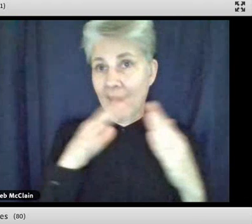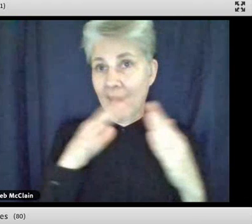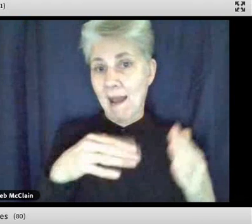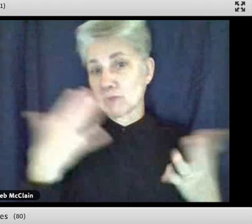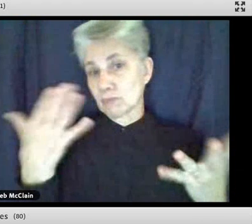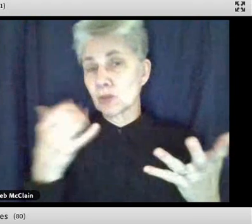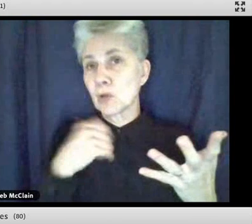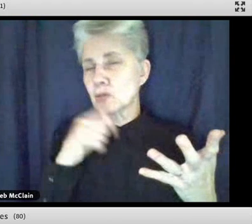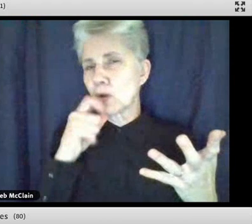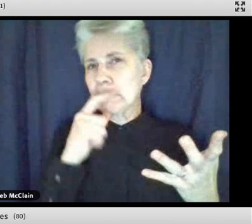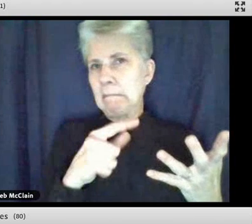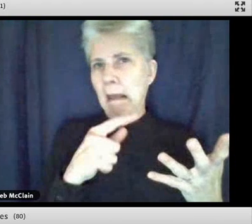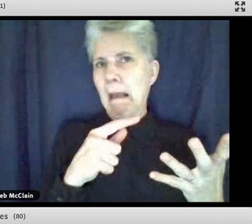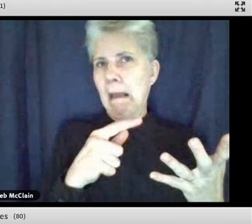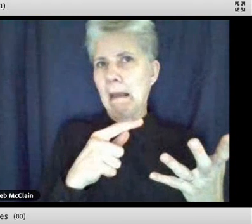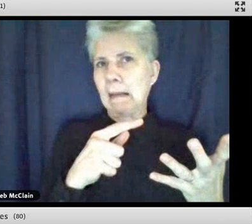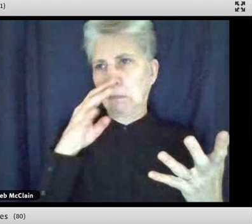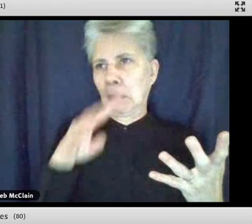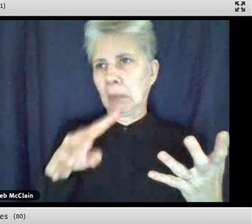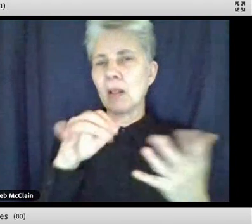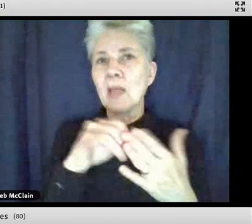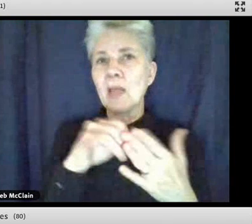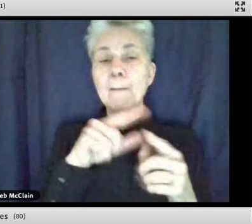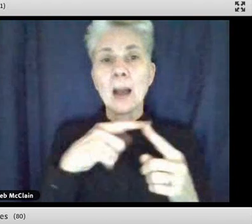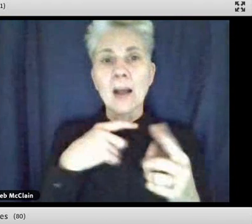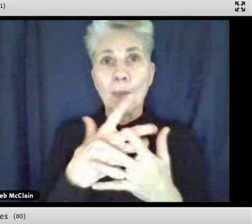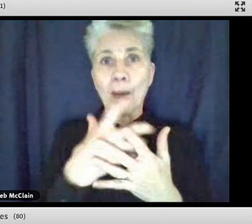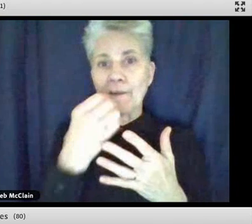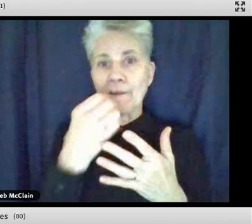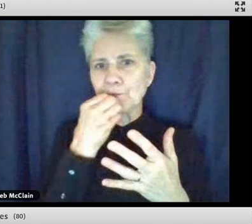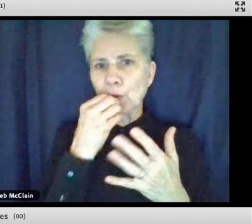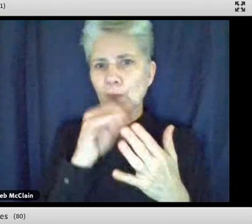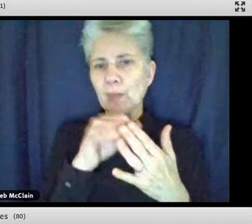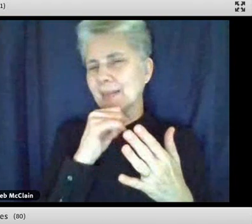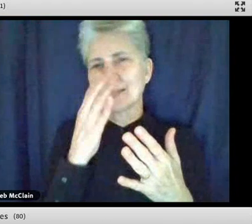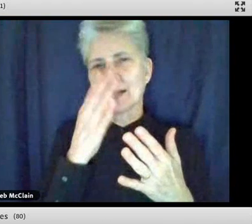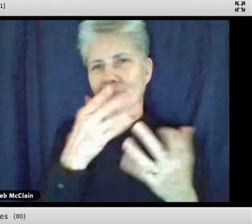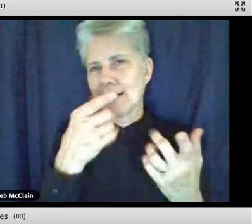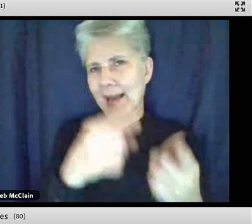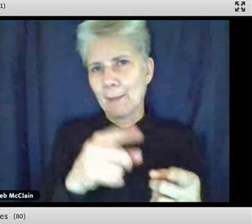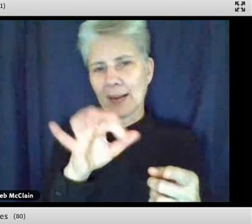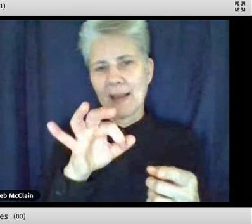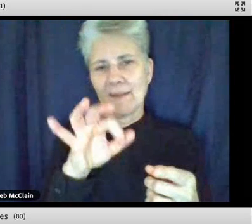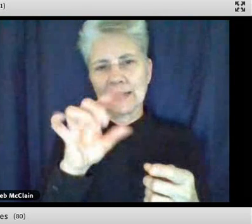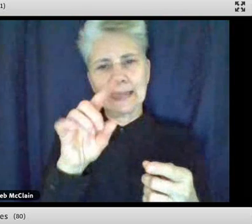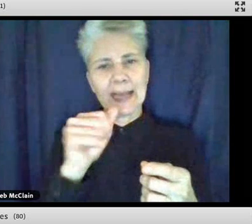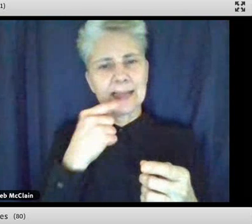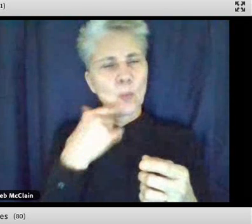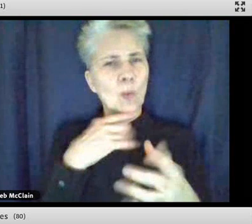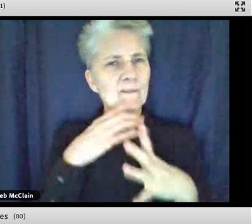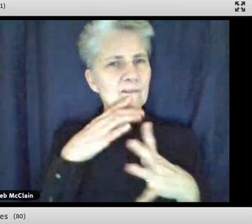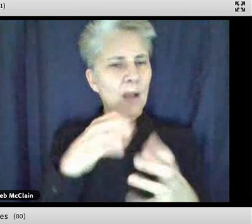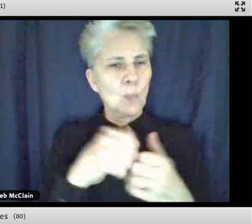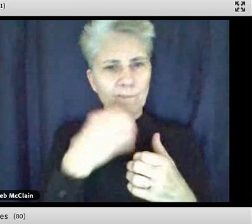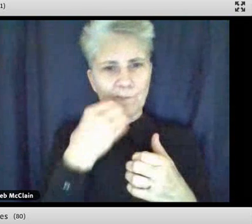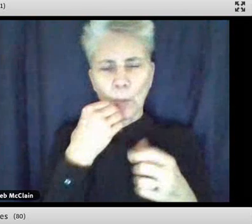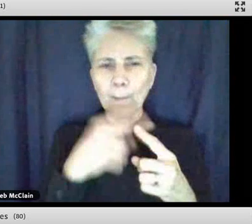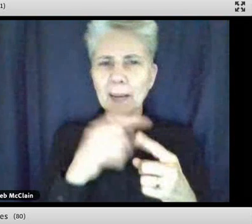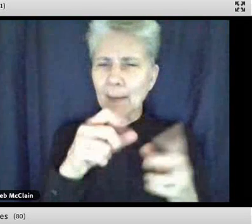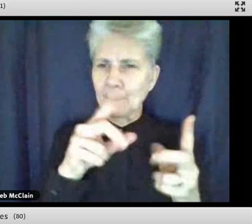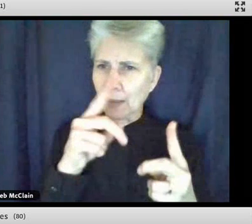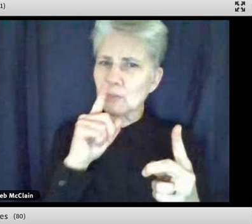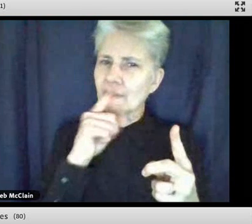take that for granted. That we're going to run out of food, but that's not going to happen. The FDA says we're okay on food. Yeah, people definitely